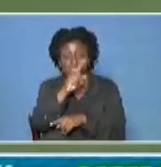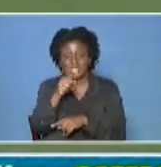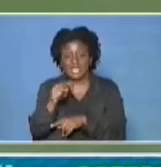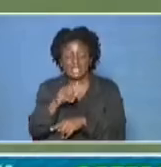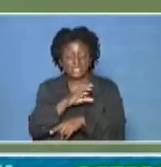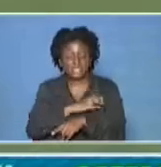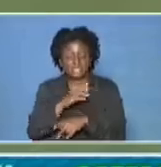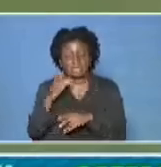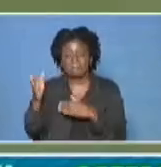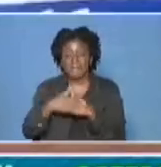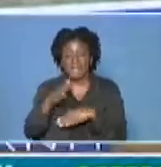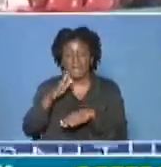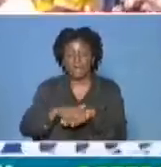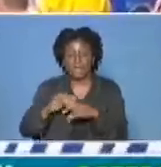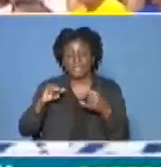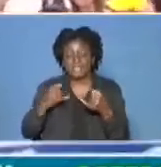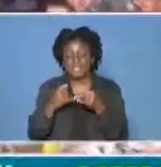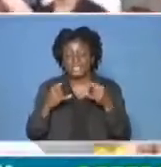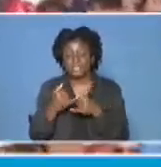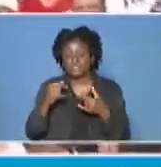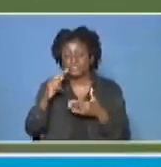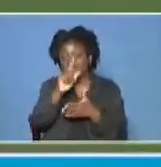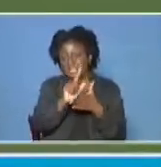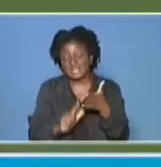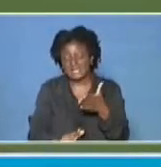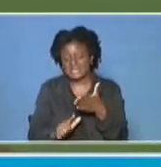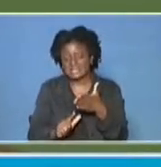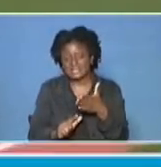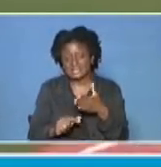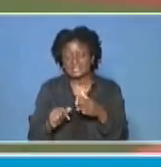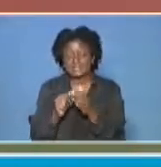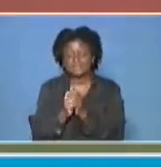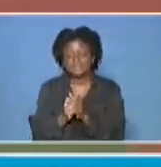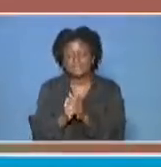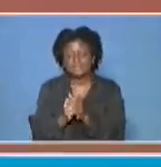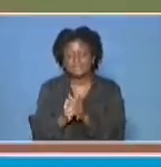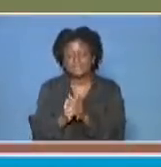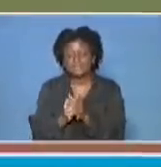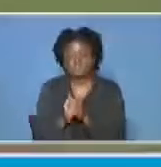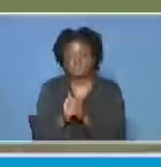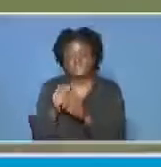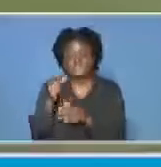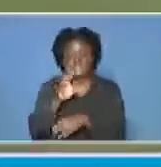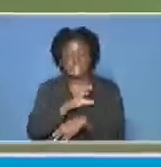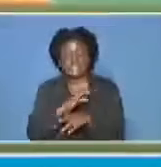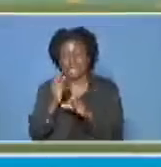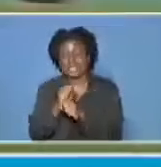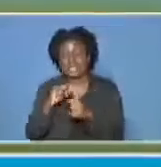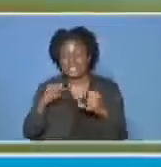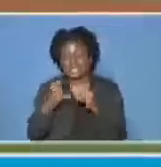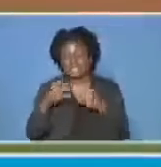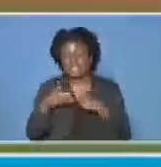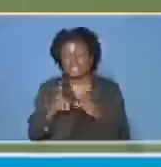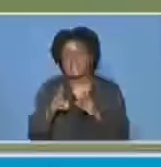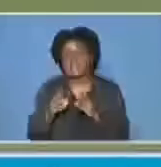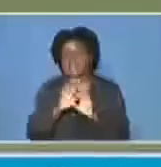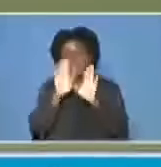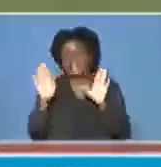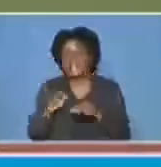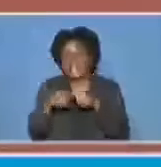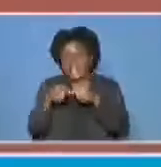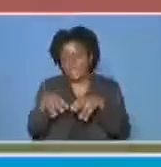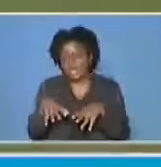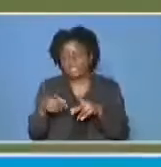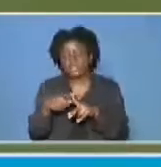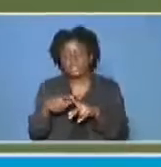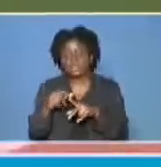on the 10-day IR today with a left oblique strain, according to the Miami Herald. Chisholm sustained the injury during Sunday's loss to Atlanta. He